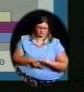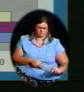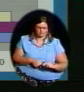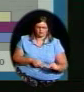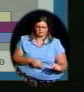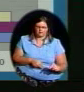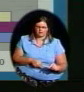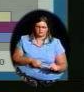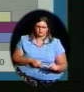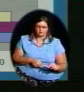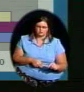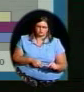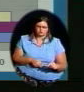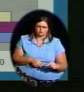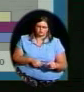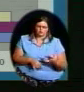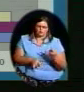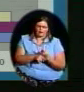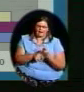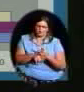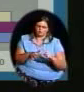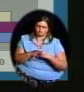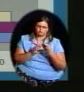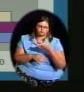So alcohol, they're starting to drink